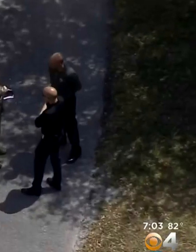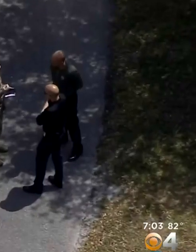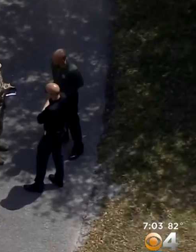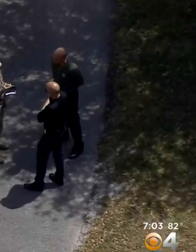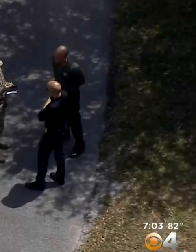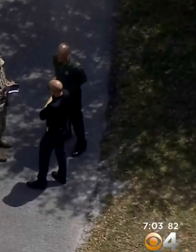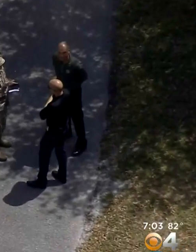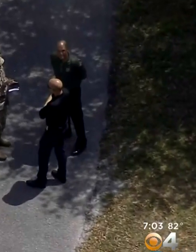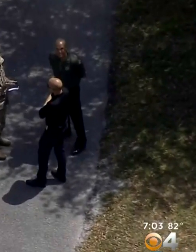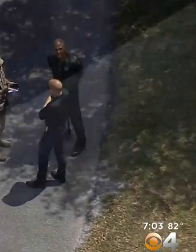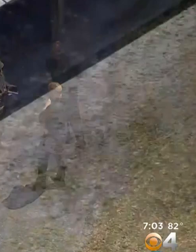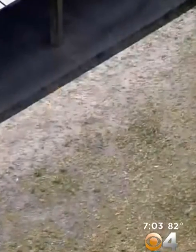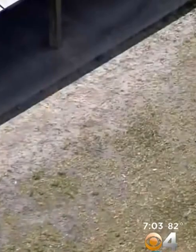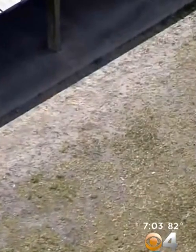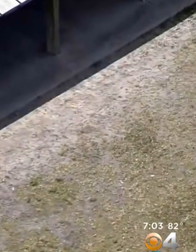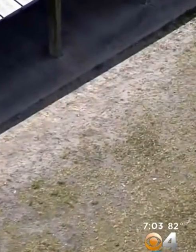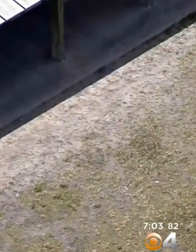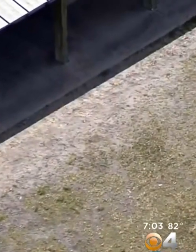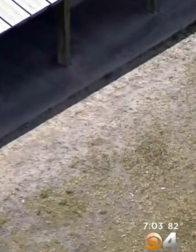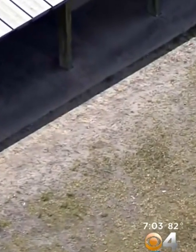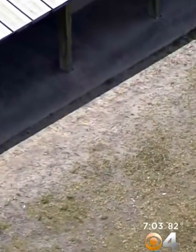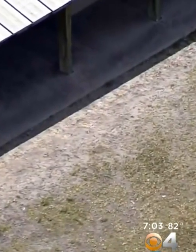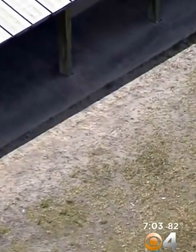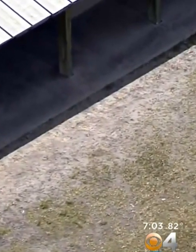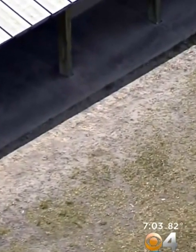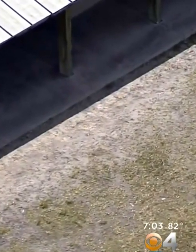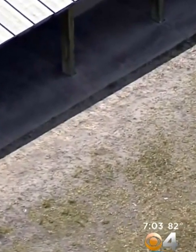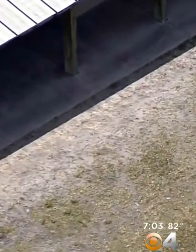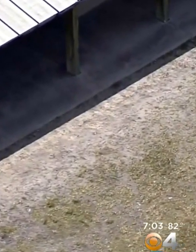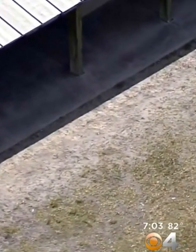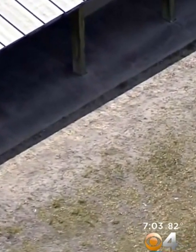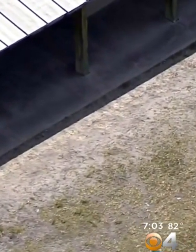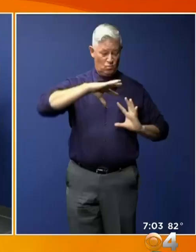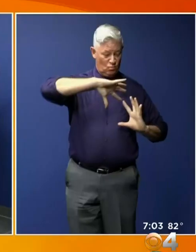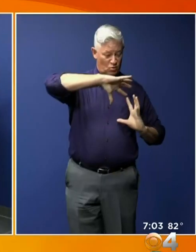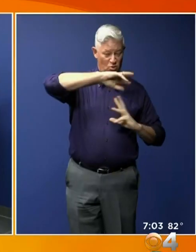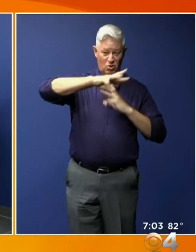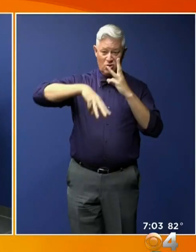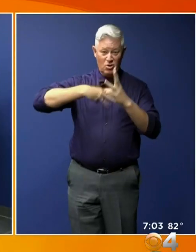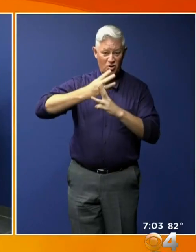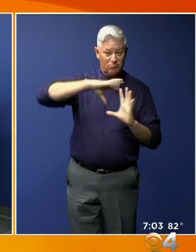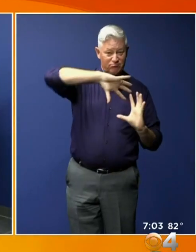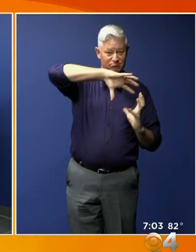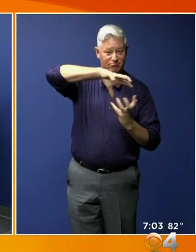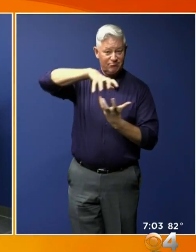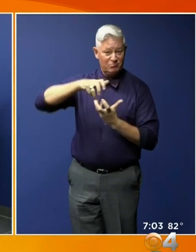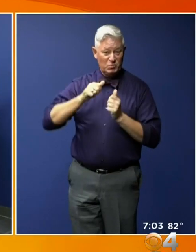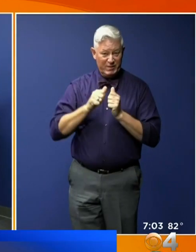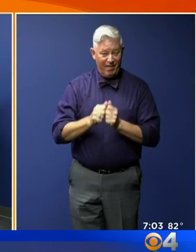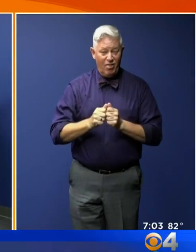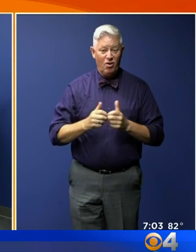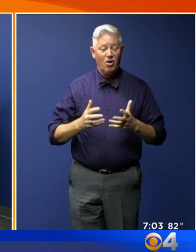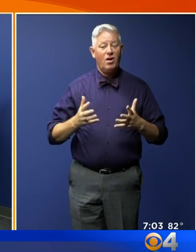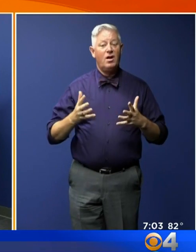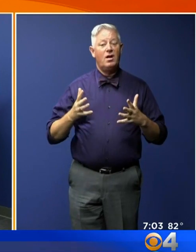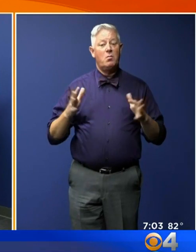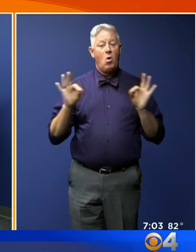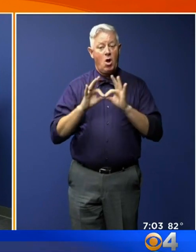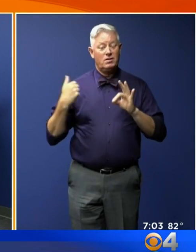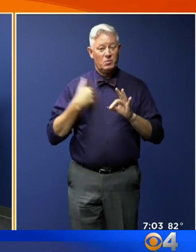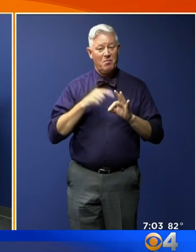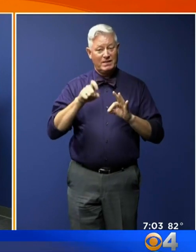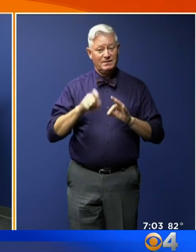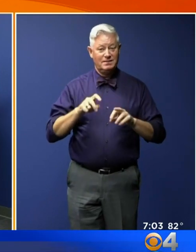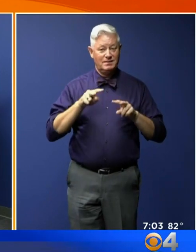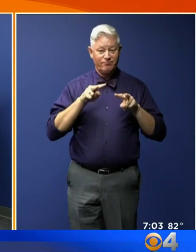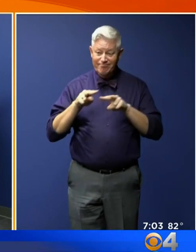ALSO, THE NATIONAL GUARD WILL BE AT SEABEY SMITH PARK IN PEMBRECK PINES TO HELP RUN A MOBILE TESTING SITE. WE MUST WORK TO ENSURE THAT WE'RE